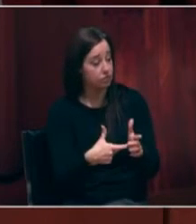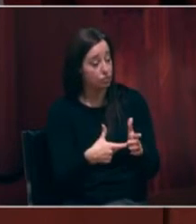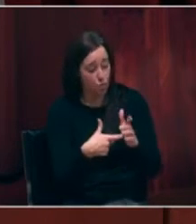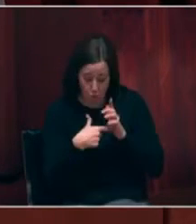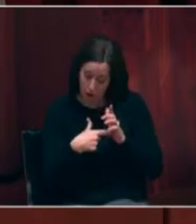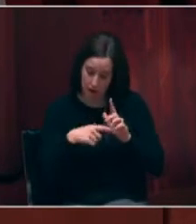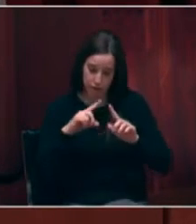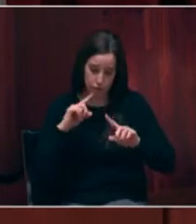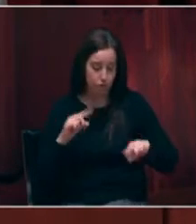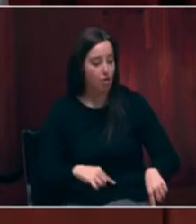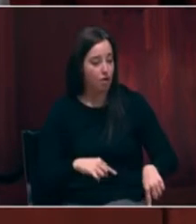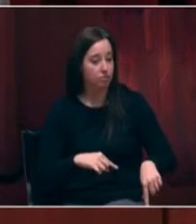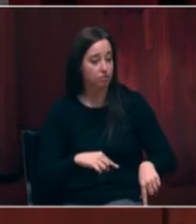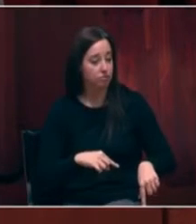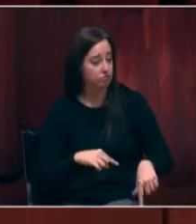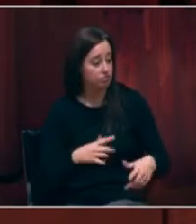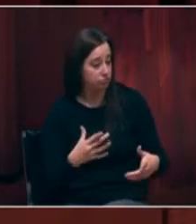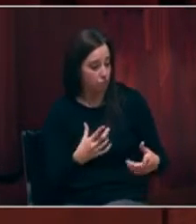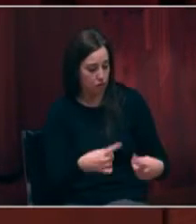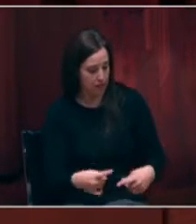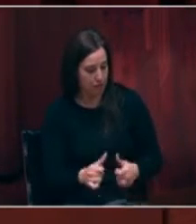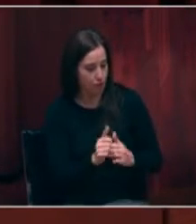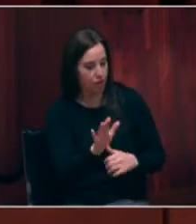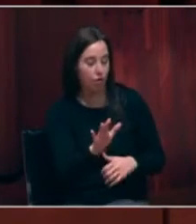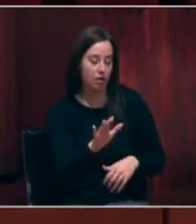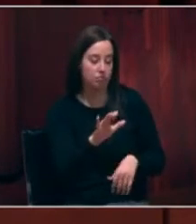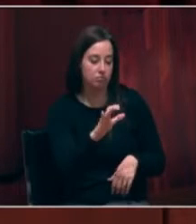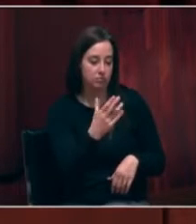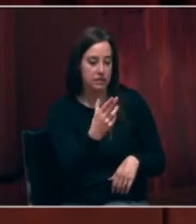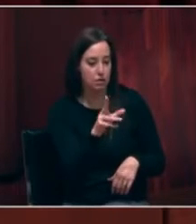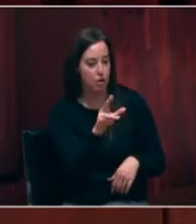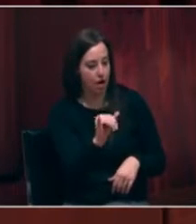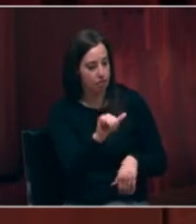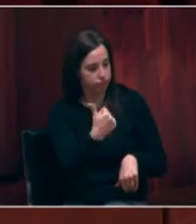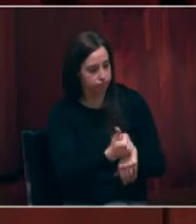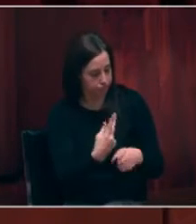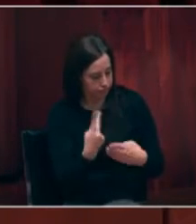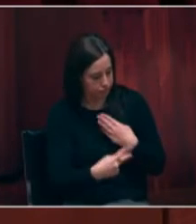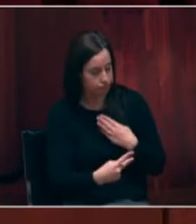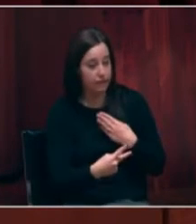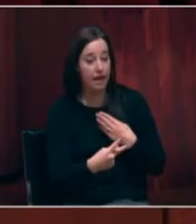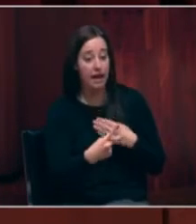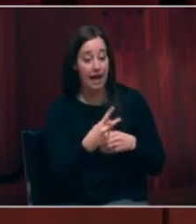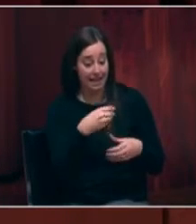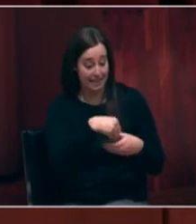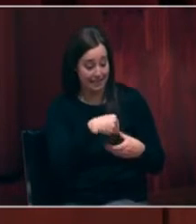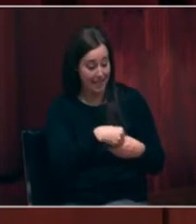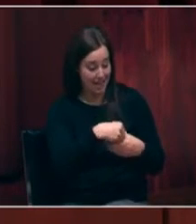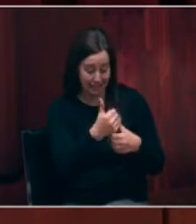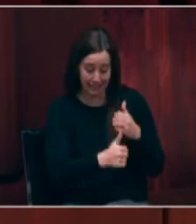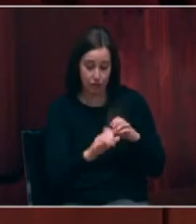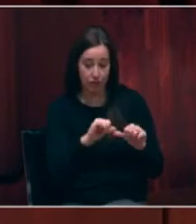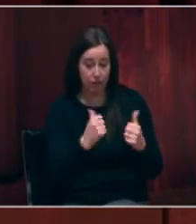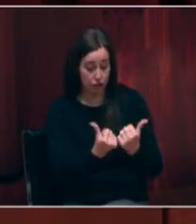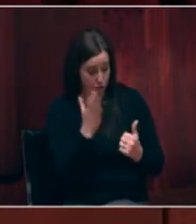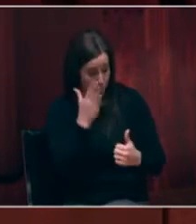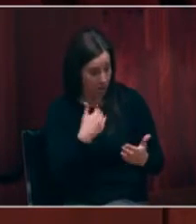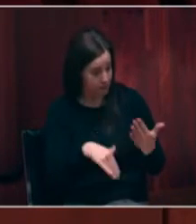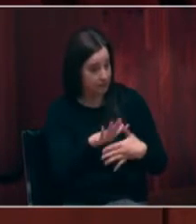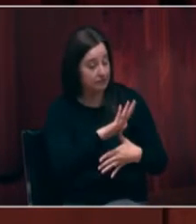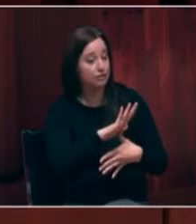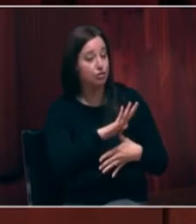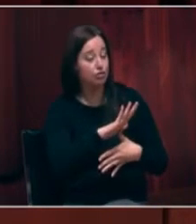efforts. And of course, within agencies, we have designated officials that we're going to be working with. Every agency will have a senior agency